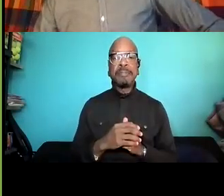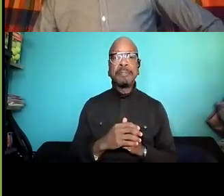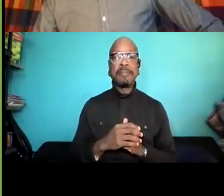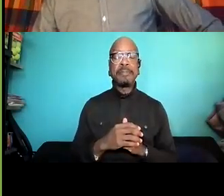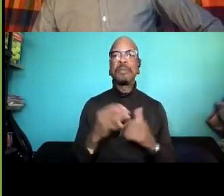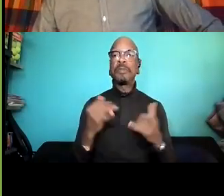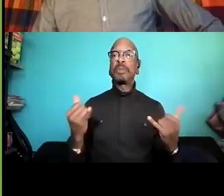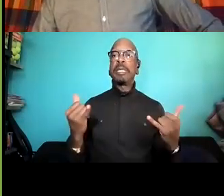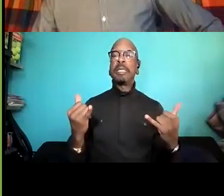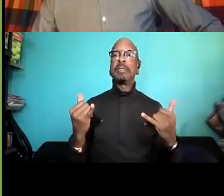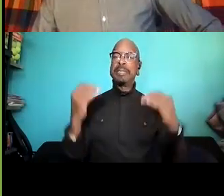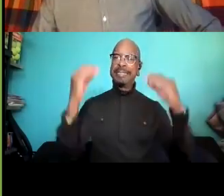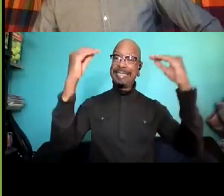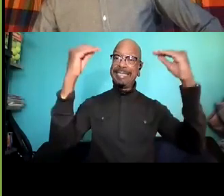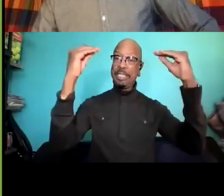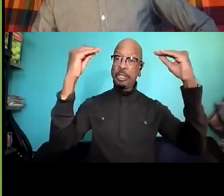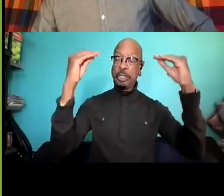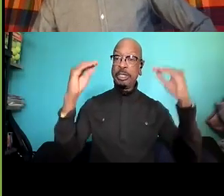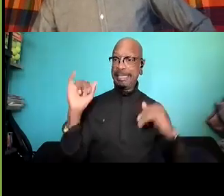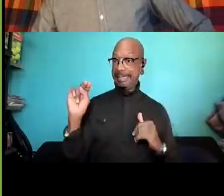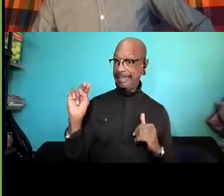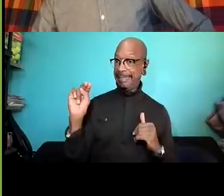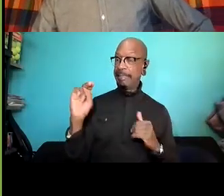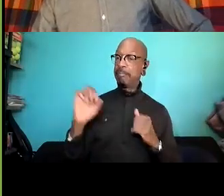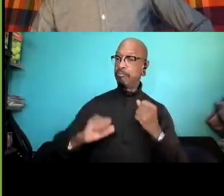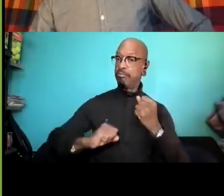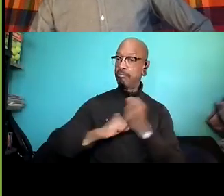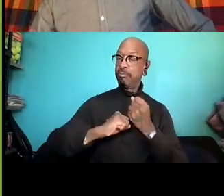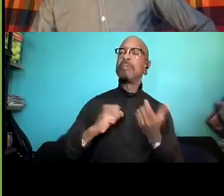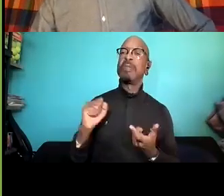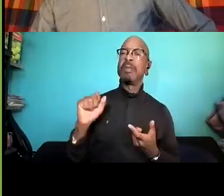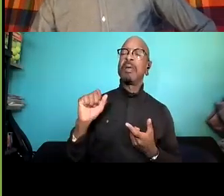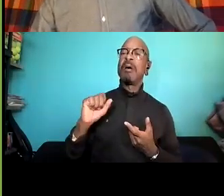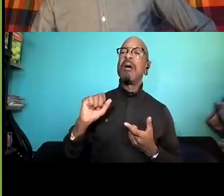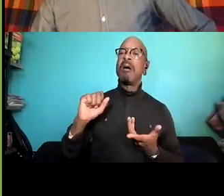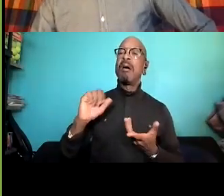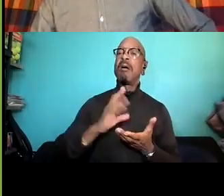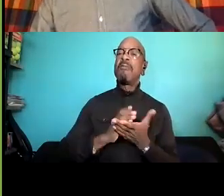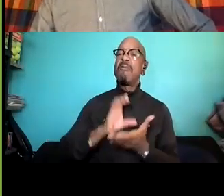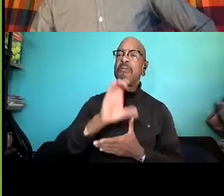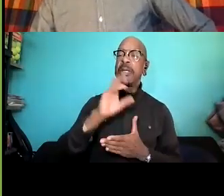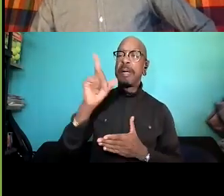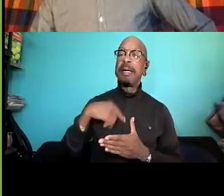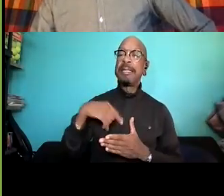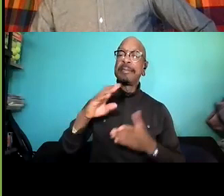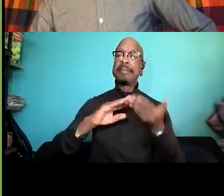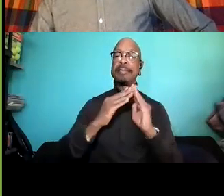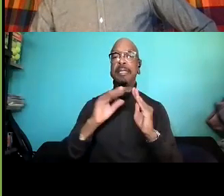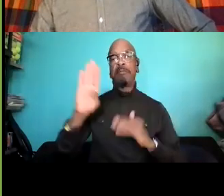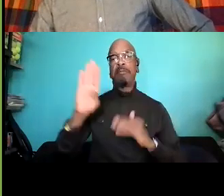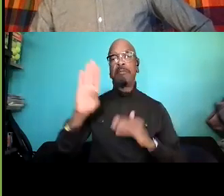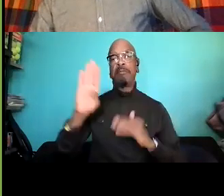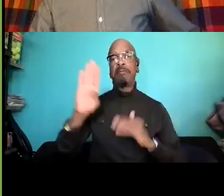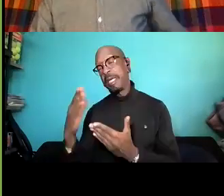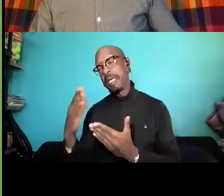Today's teach-in is funded by the city of Berkeley. So I just want to give a shout out to the city of Berkeley for supporting the growth of